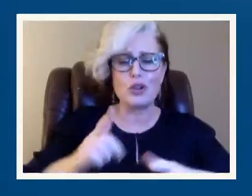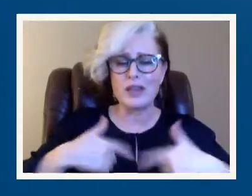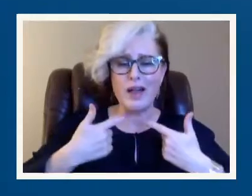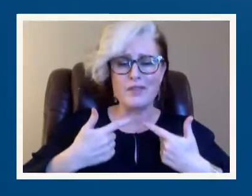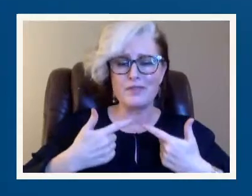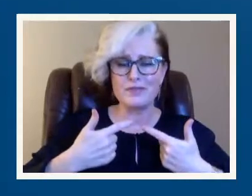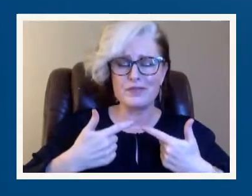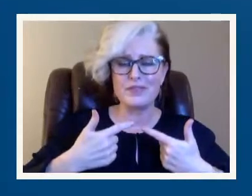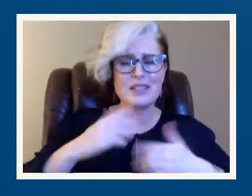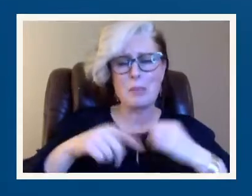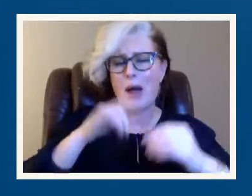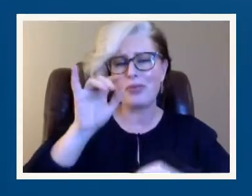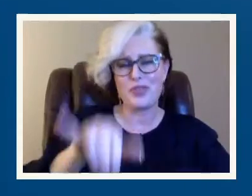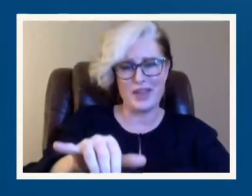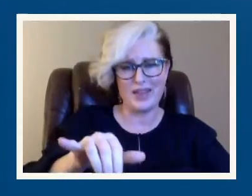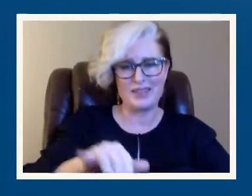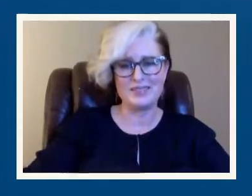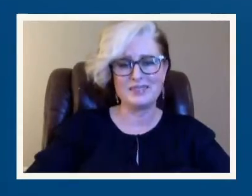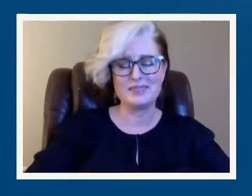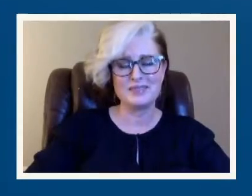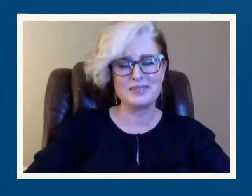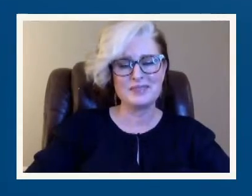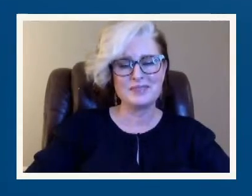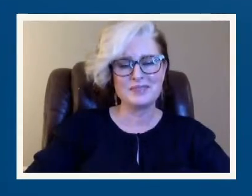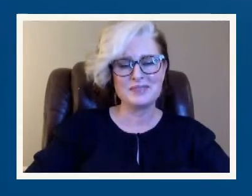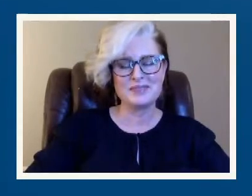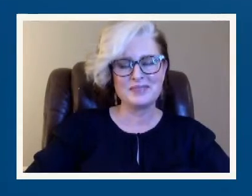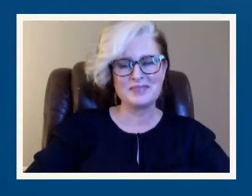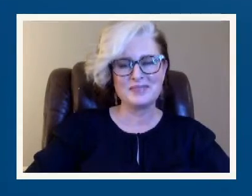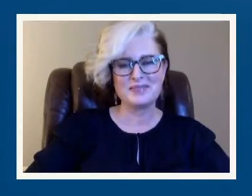was all about that, right? You know.